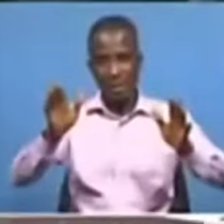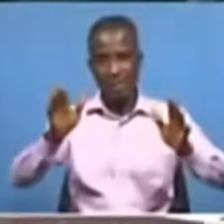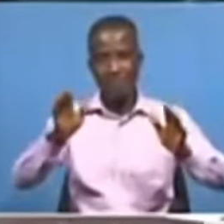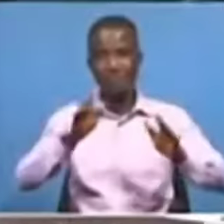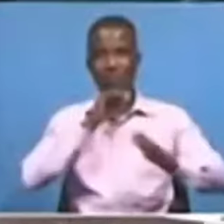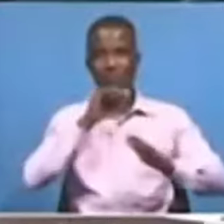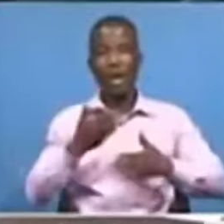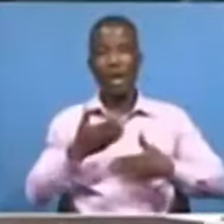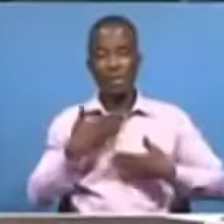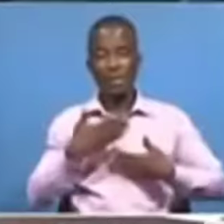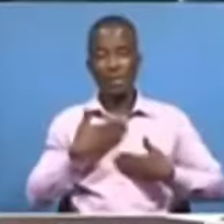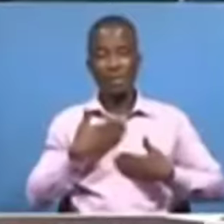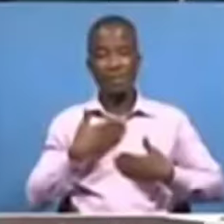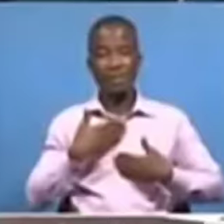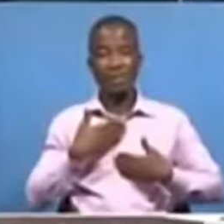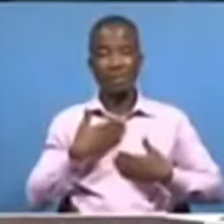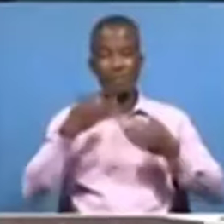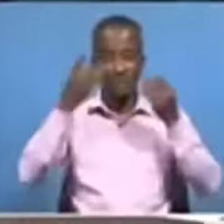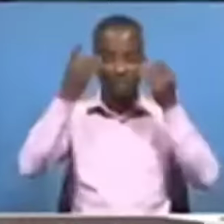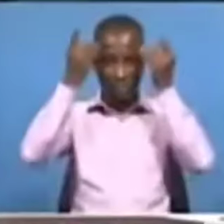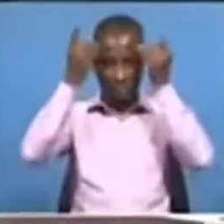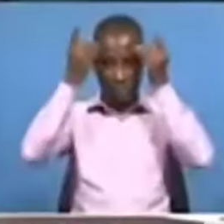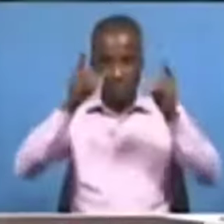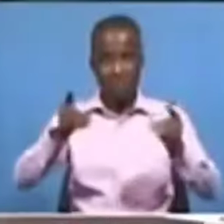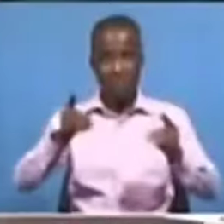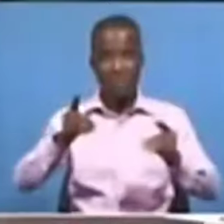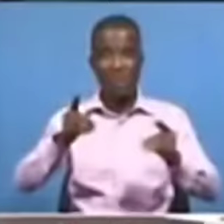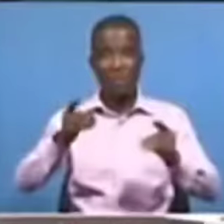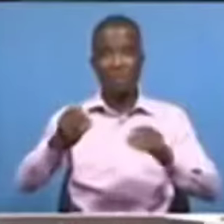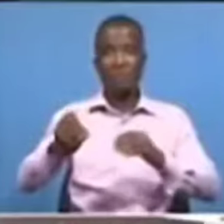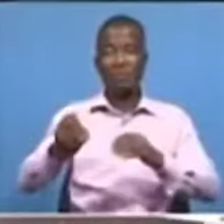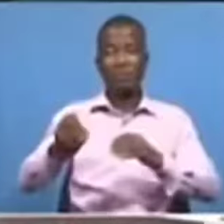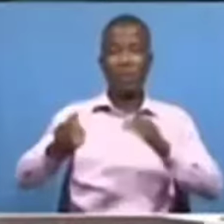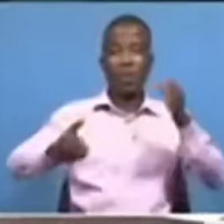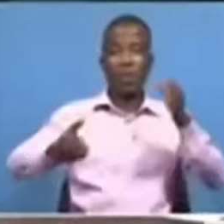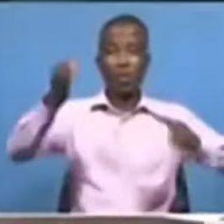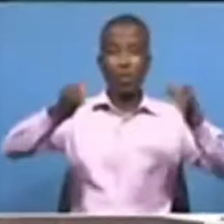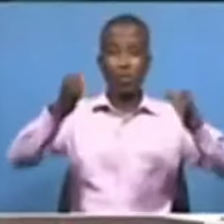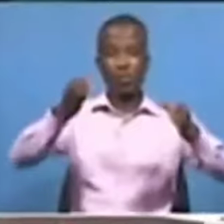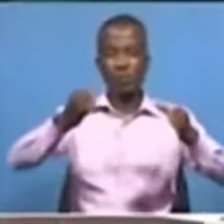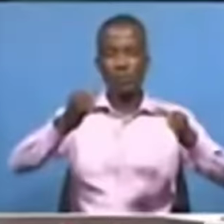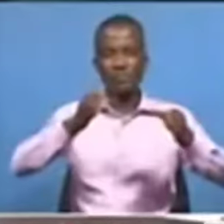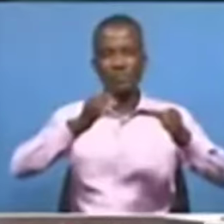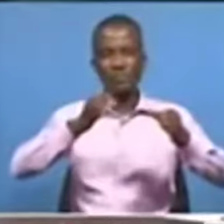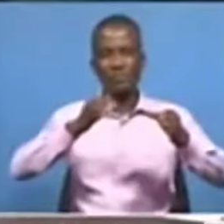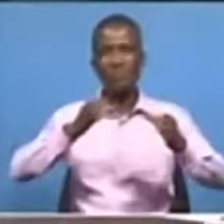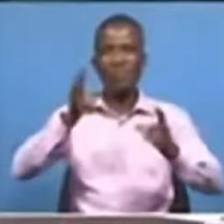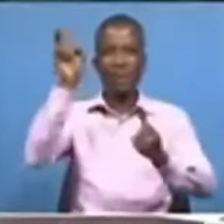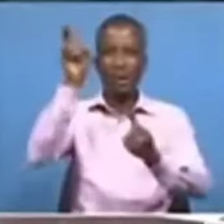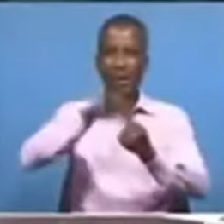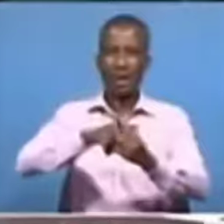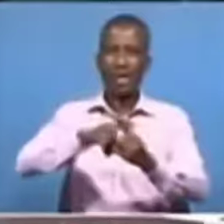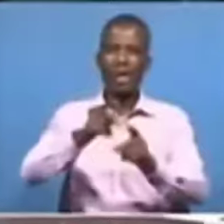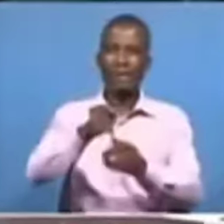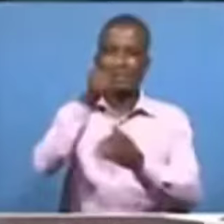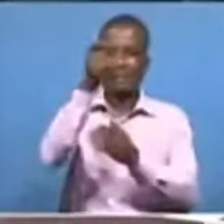dissatisfied with a decision of the Supreme Court to apply to the